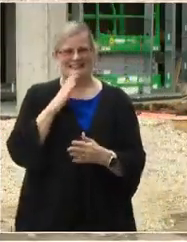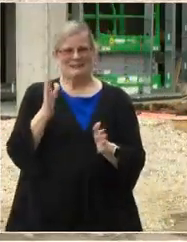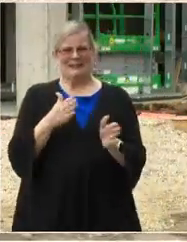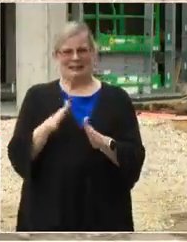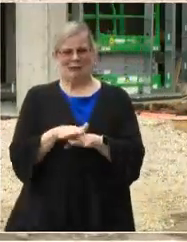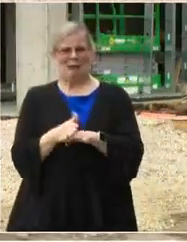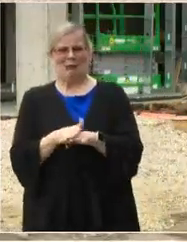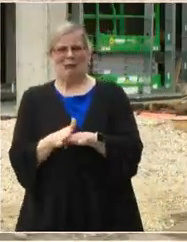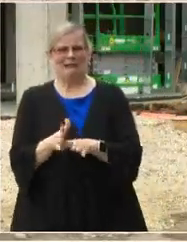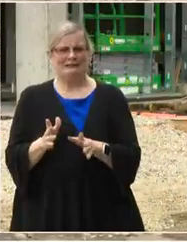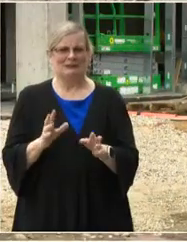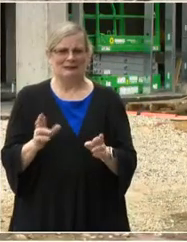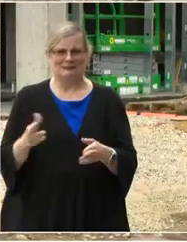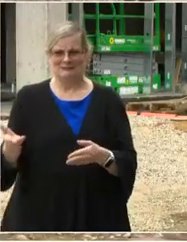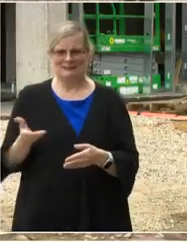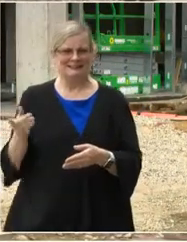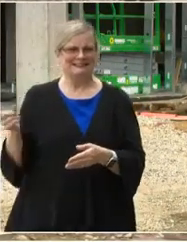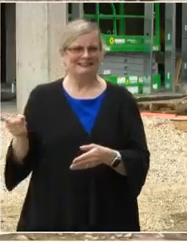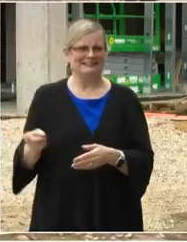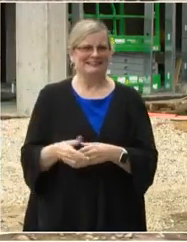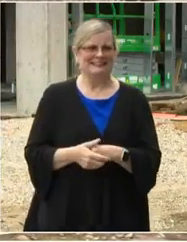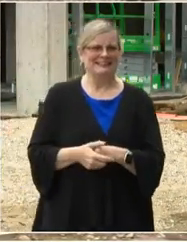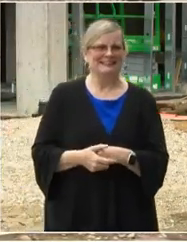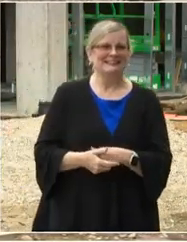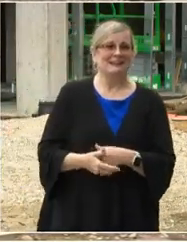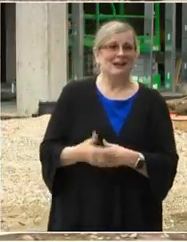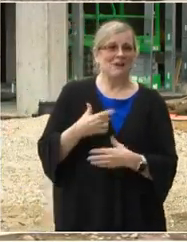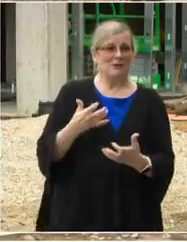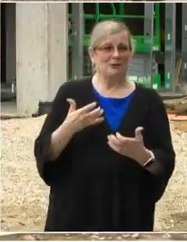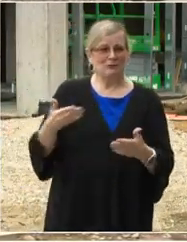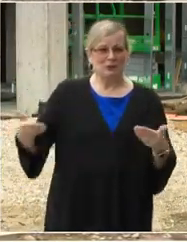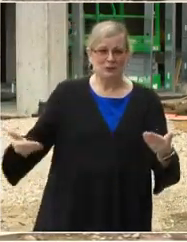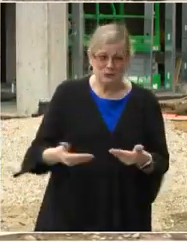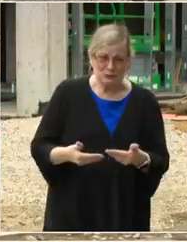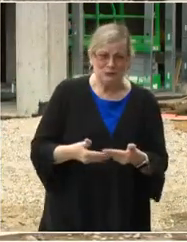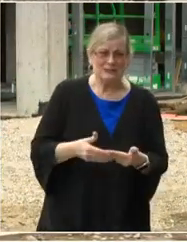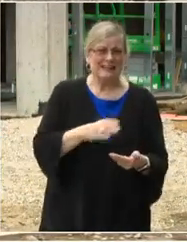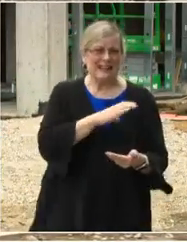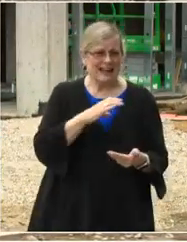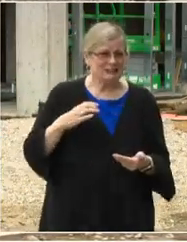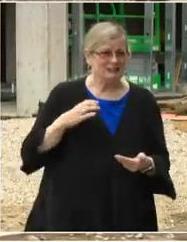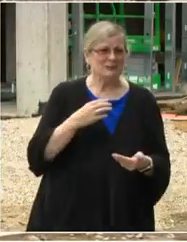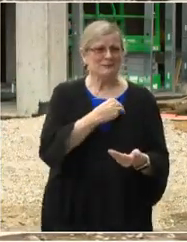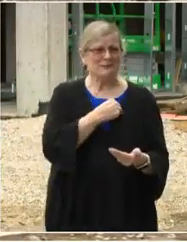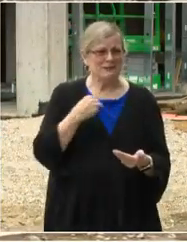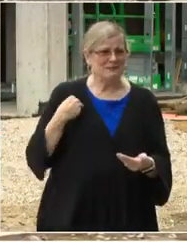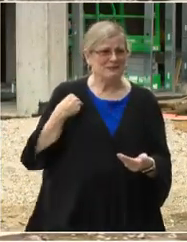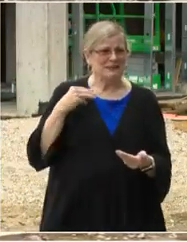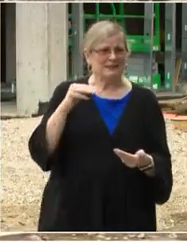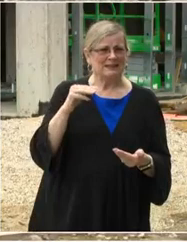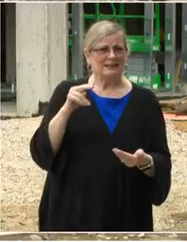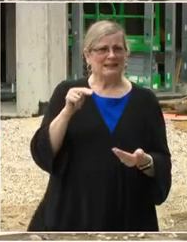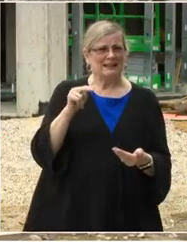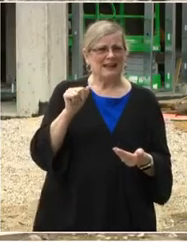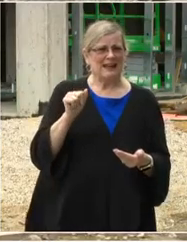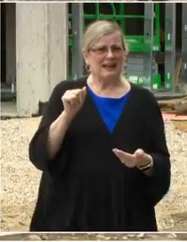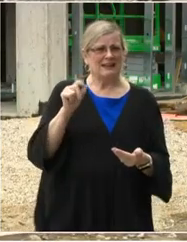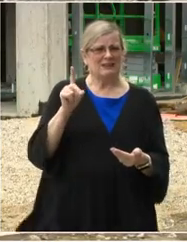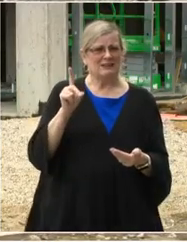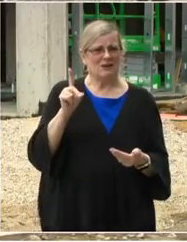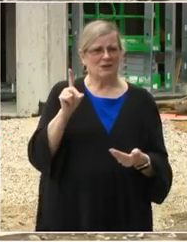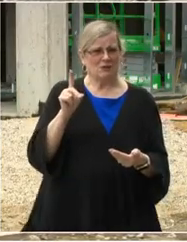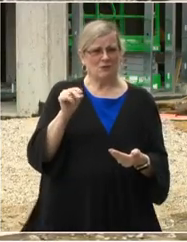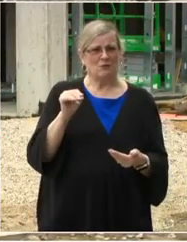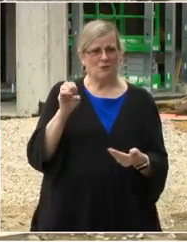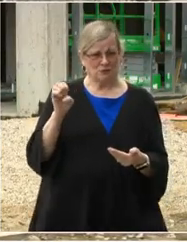I had to come up and introduce Councilmember Nadeau. Thank you, Councilmember George, and we